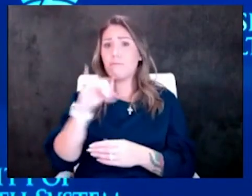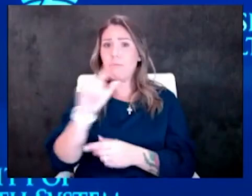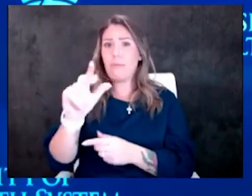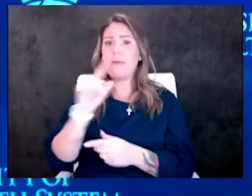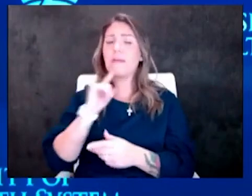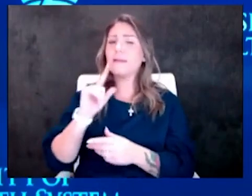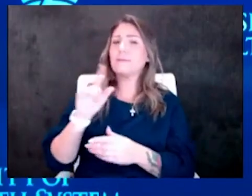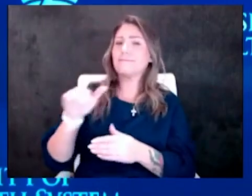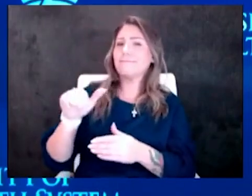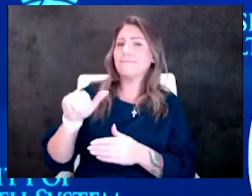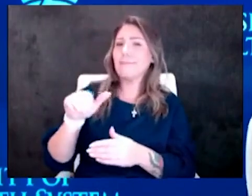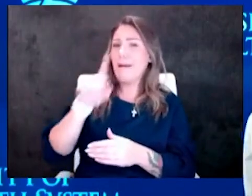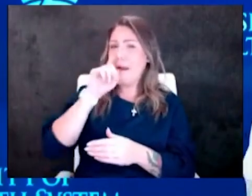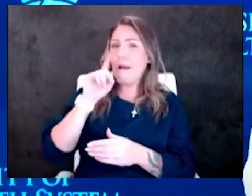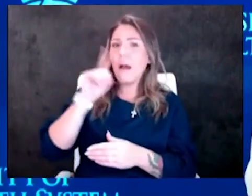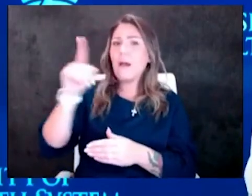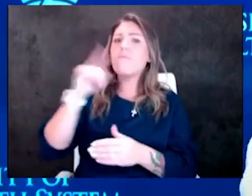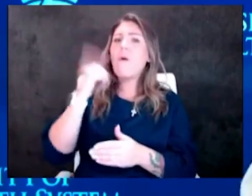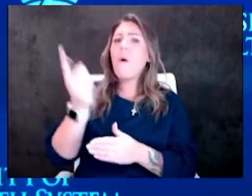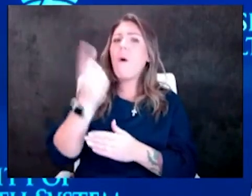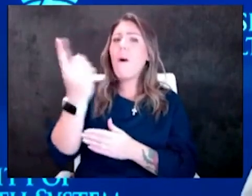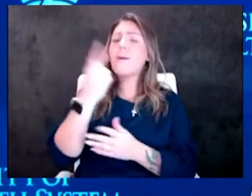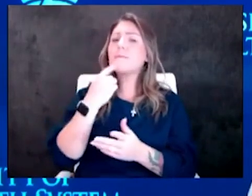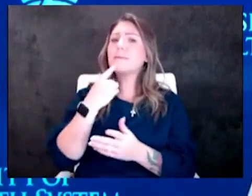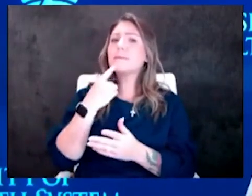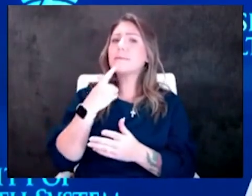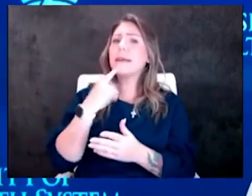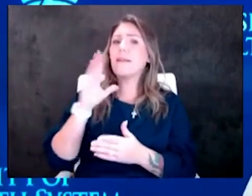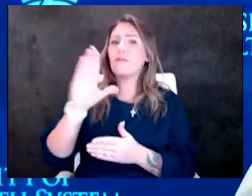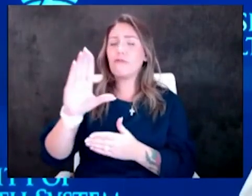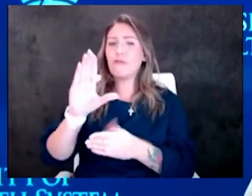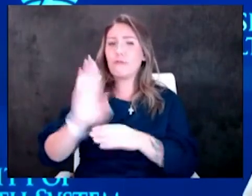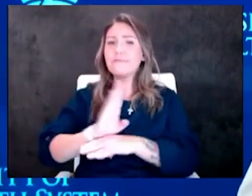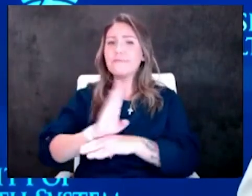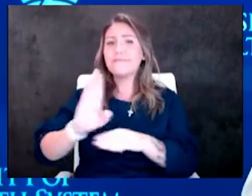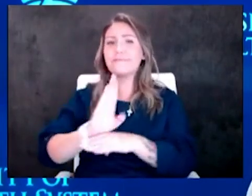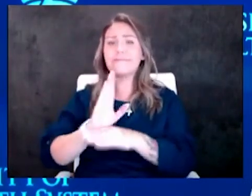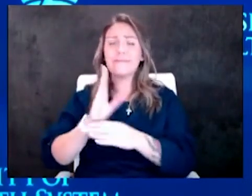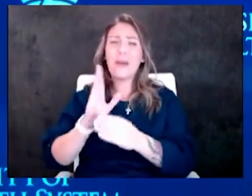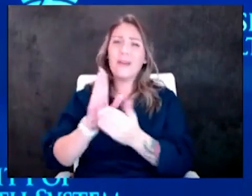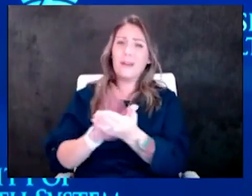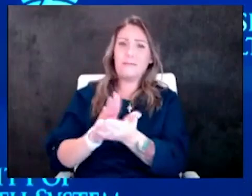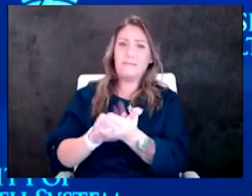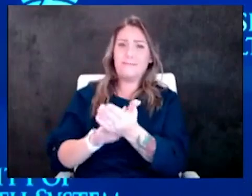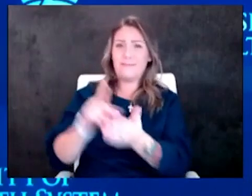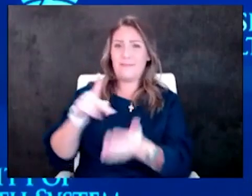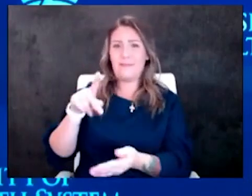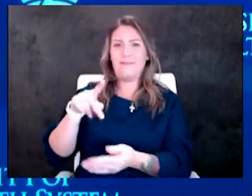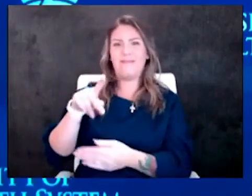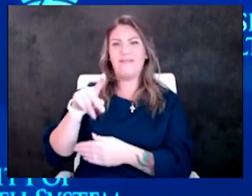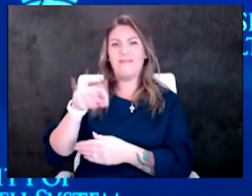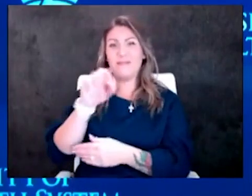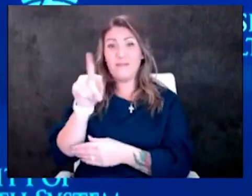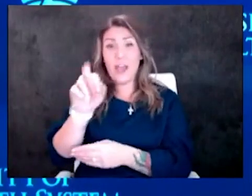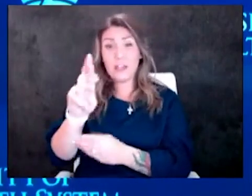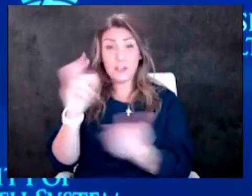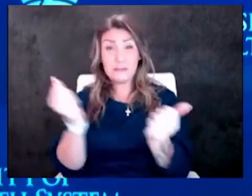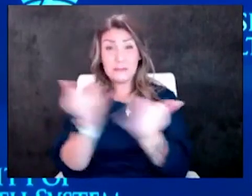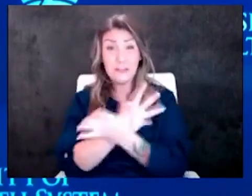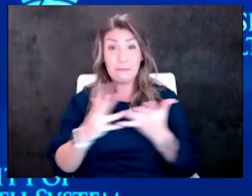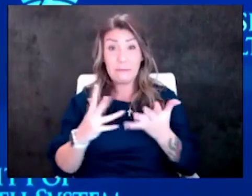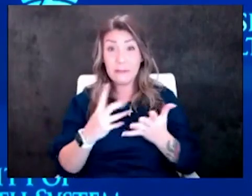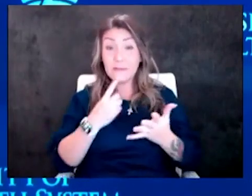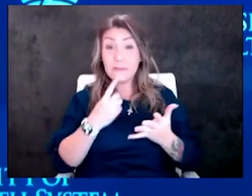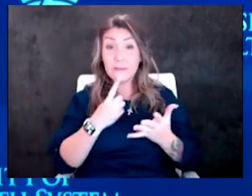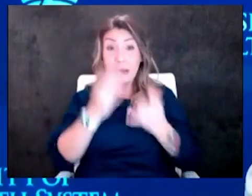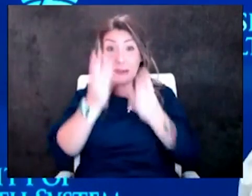we haven't seen the real evidence yet. We've only heard the company say their evidence. But credits to Pfizer. They've actually, everything they've said that they had data-wise, they then